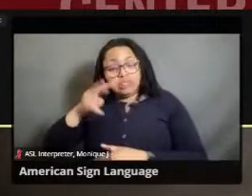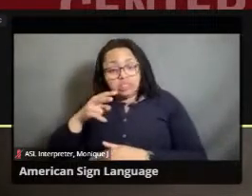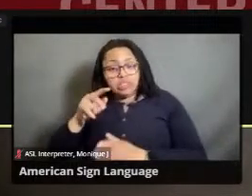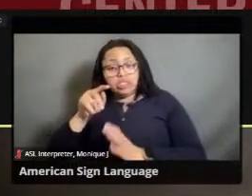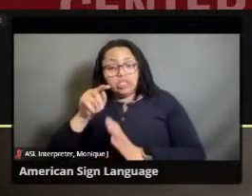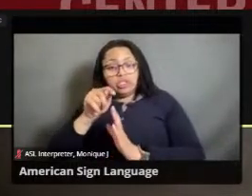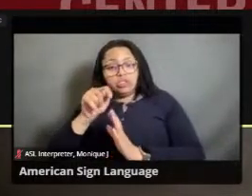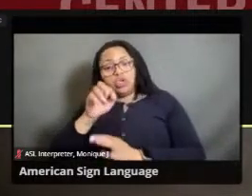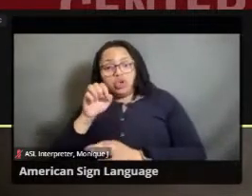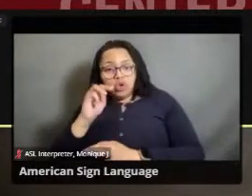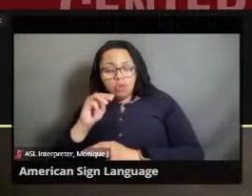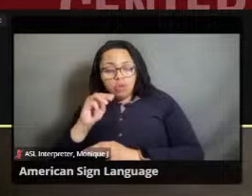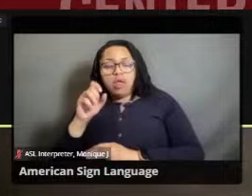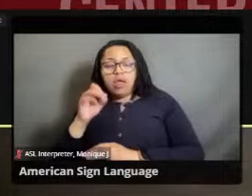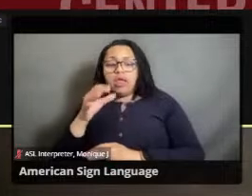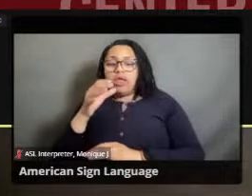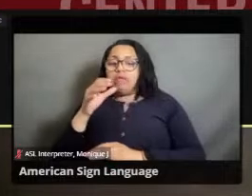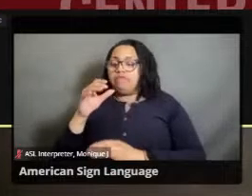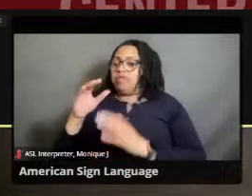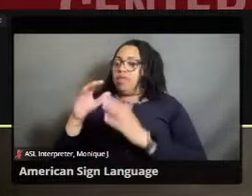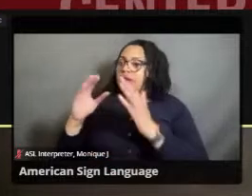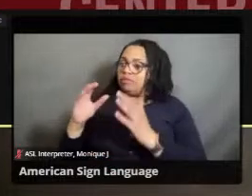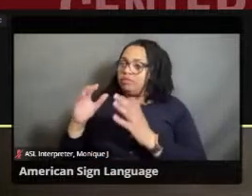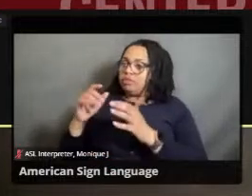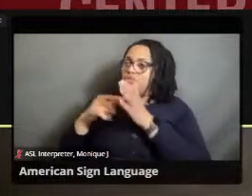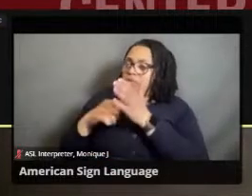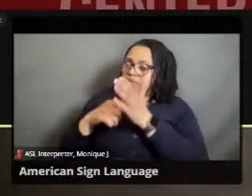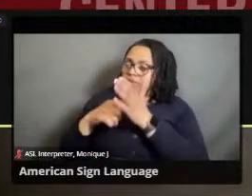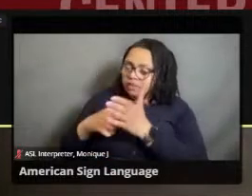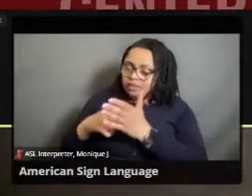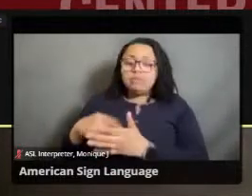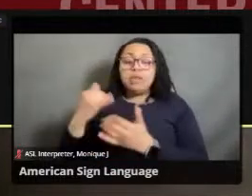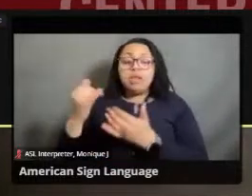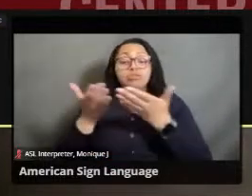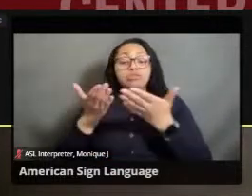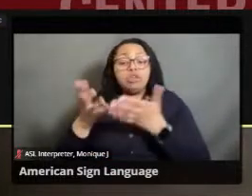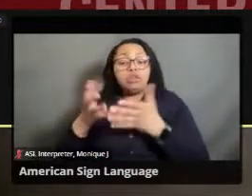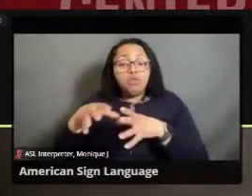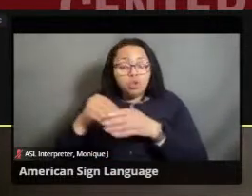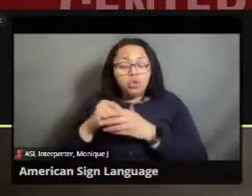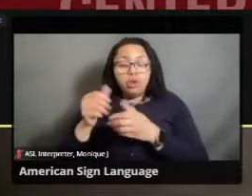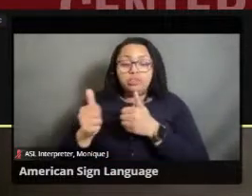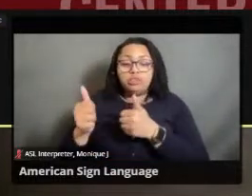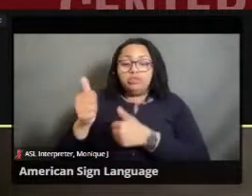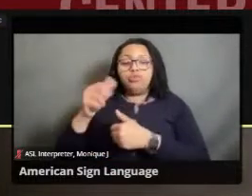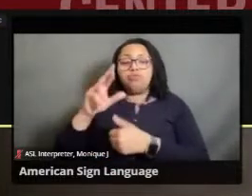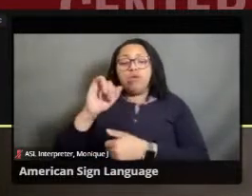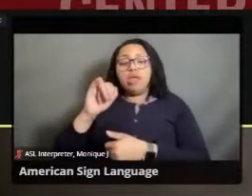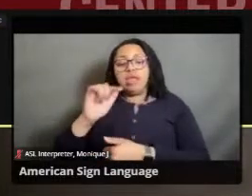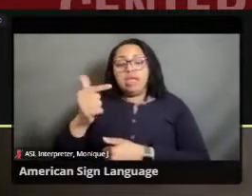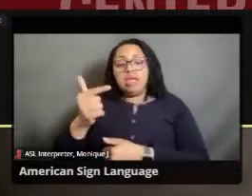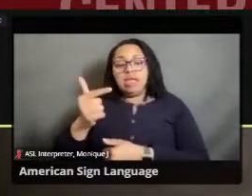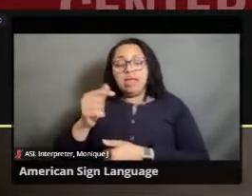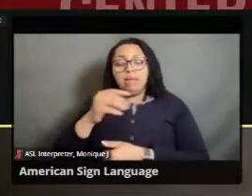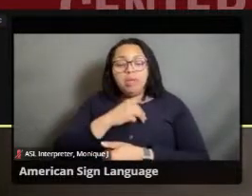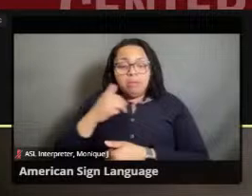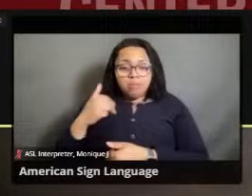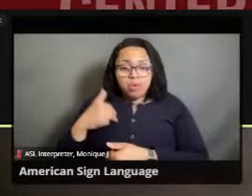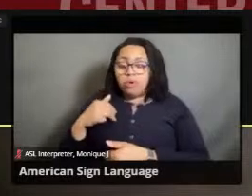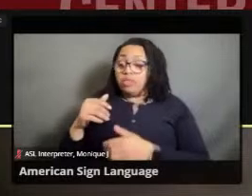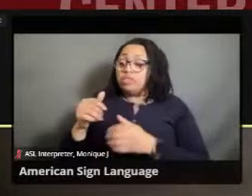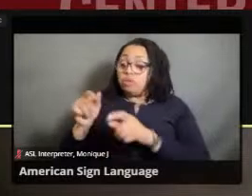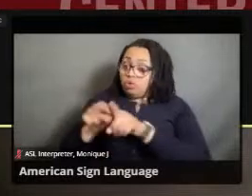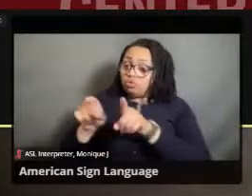Representatives, serving on the House Oversight Committee, including as ranking member on the Subcommittee on Economic Growth,